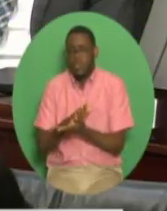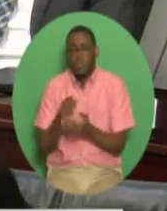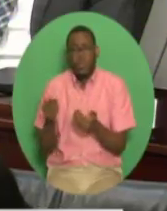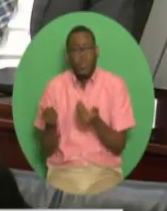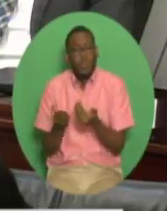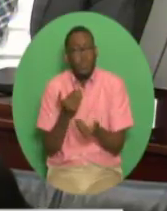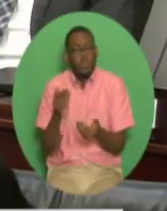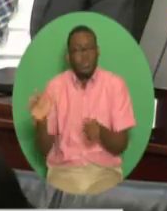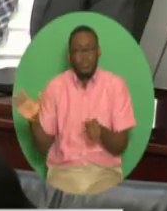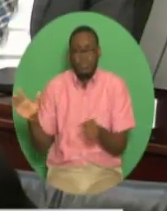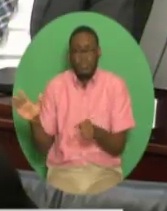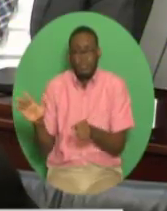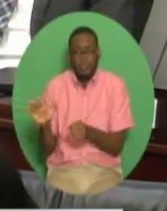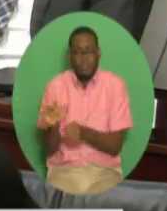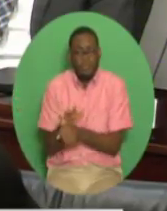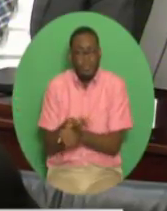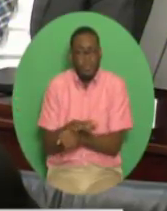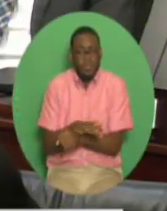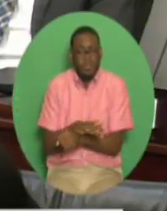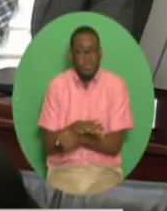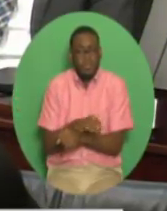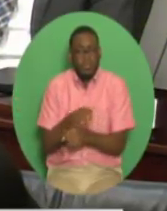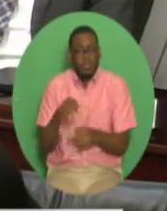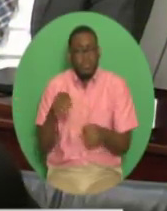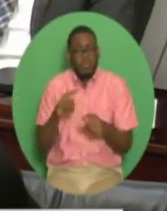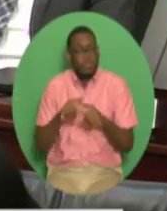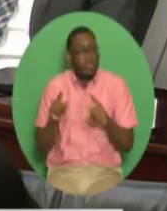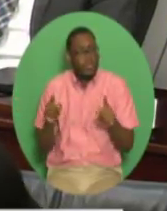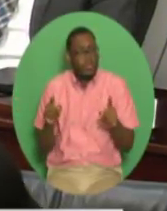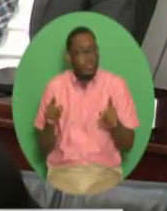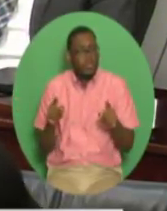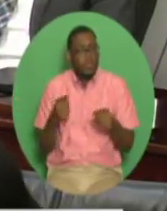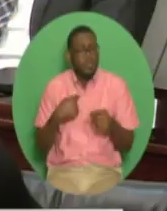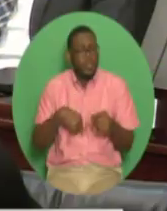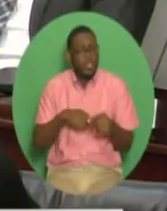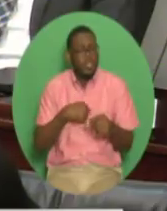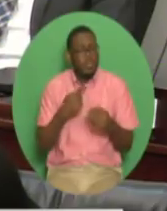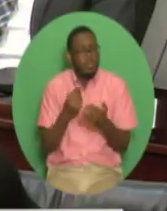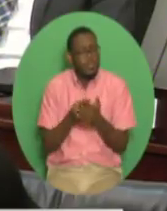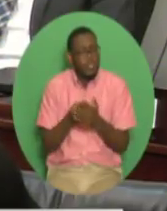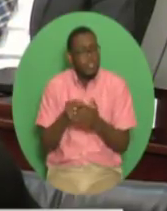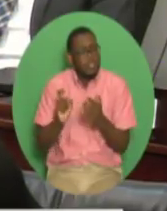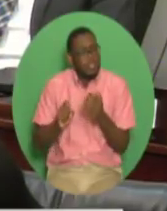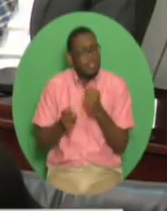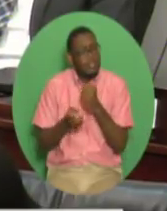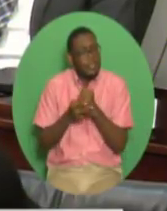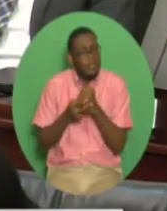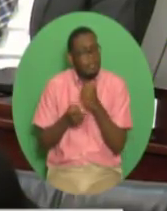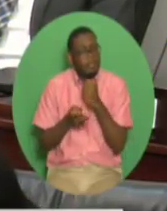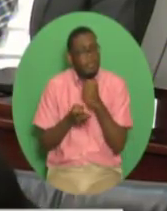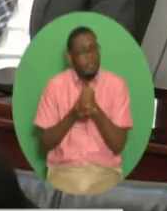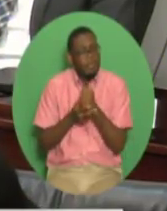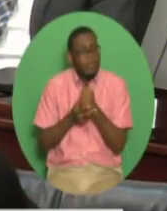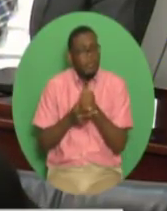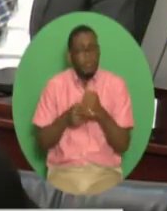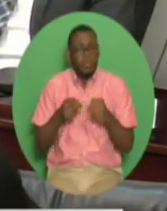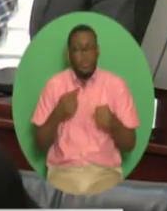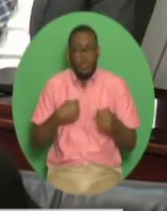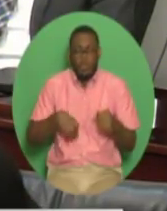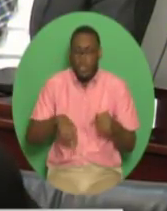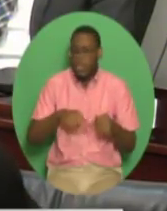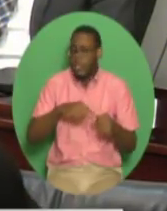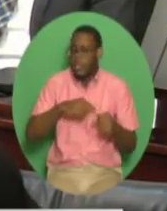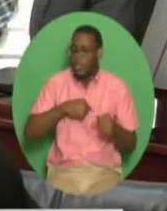Because of our financial considerations and constraints, we are not able